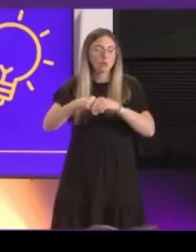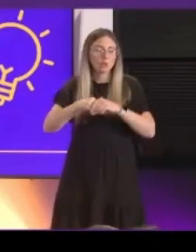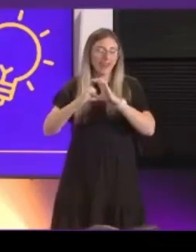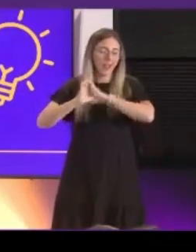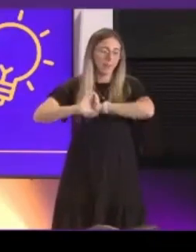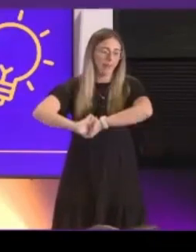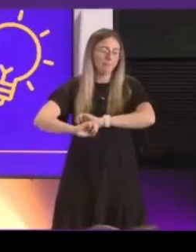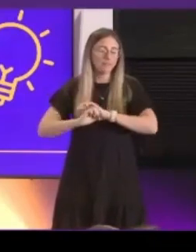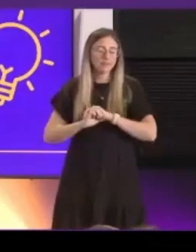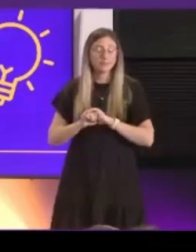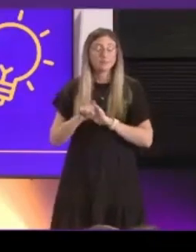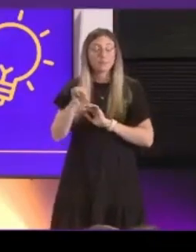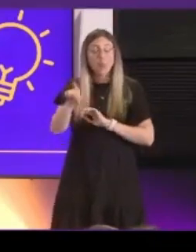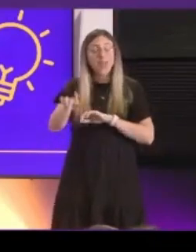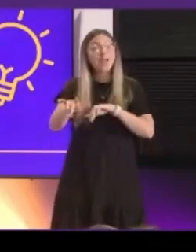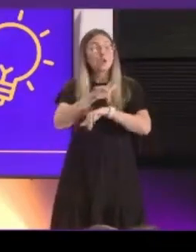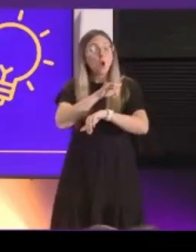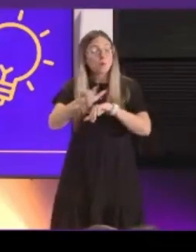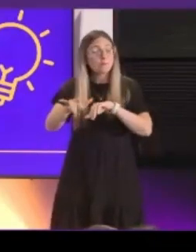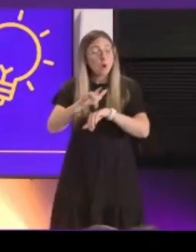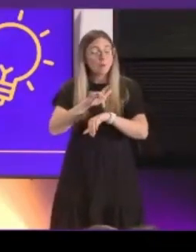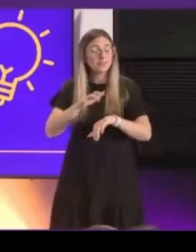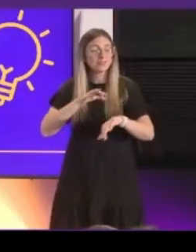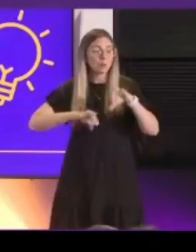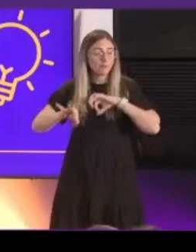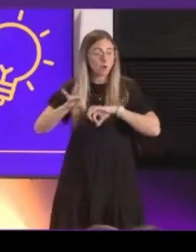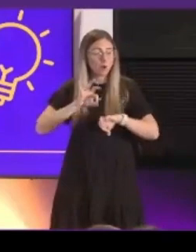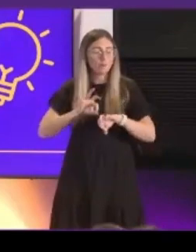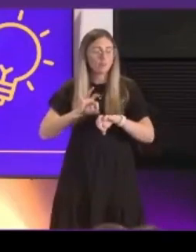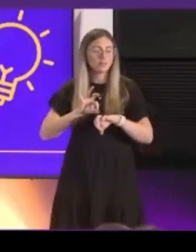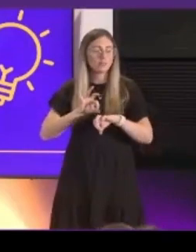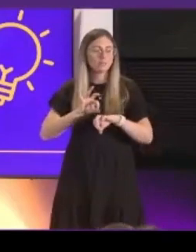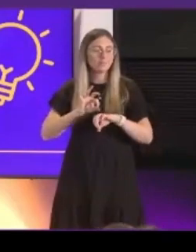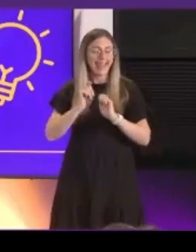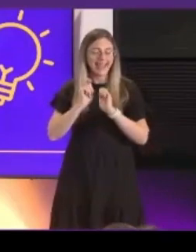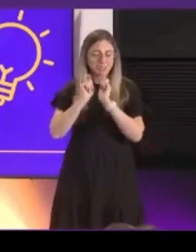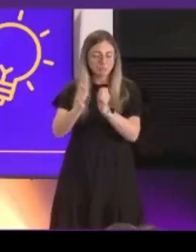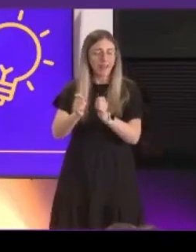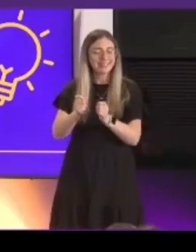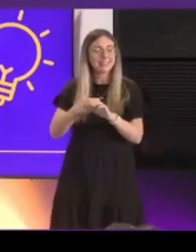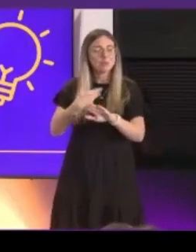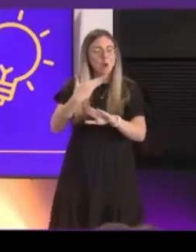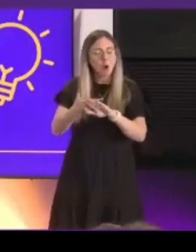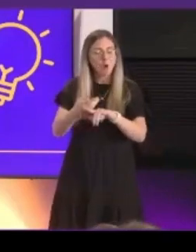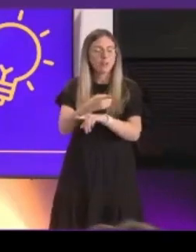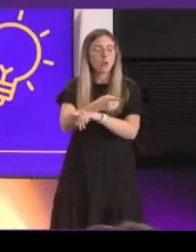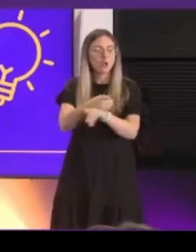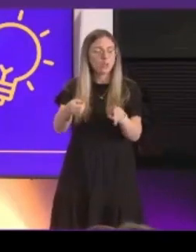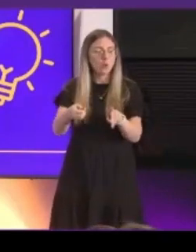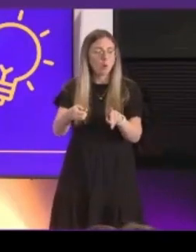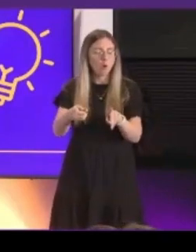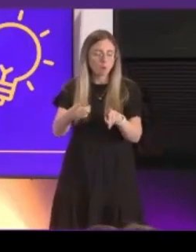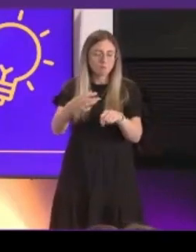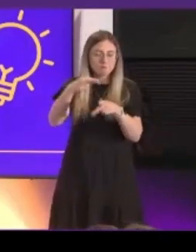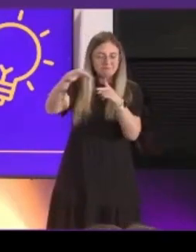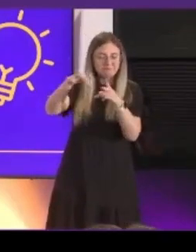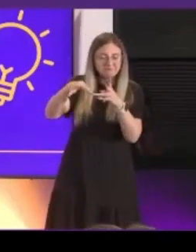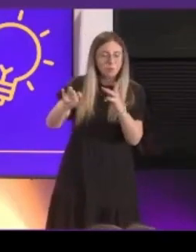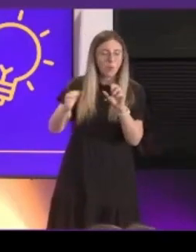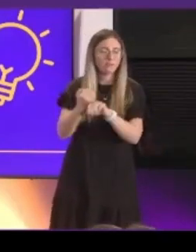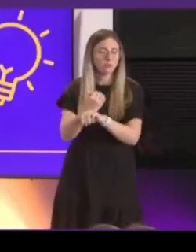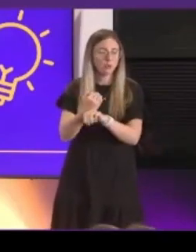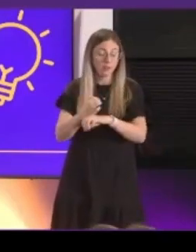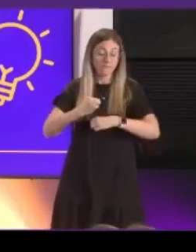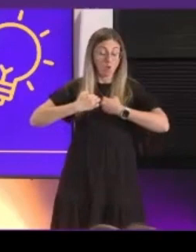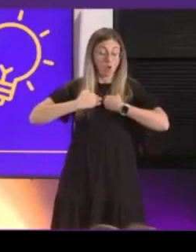obviously your performance is rated on your holistic connect, not just, including your D&I component. And so for a